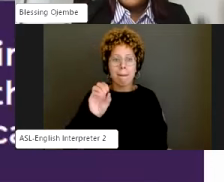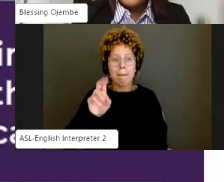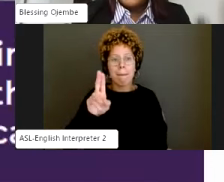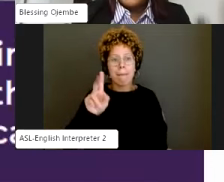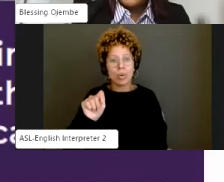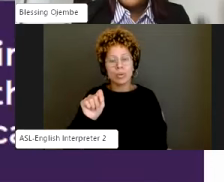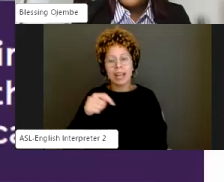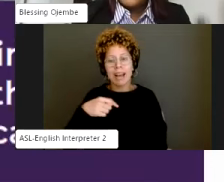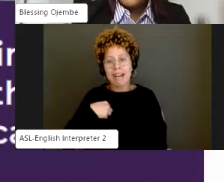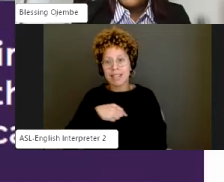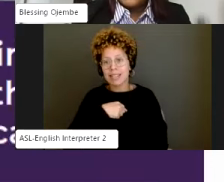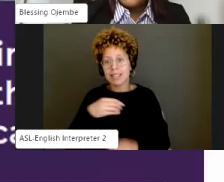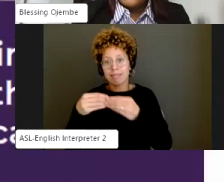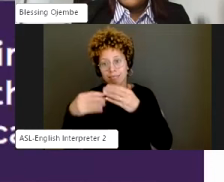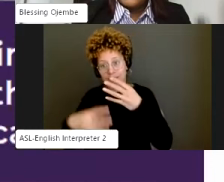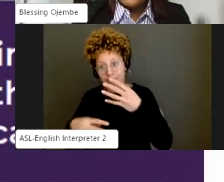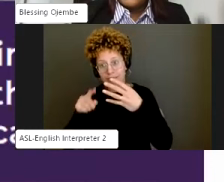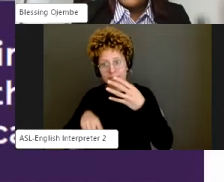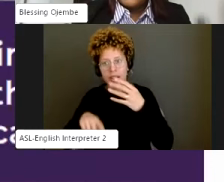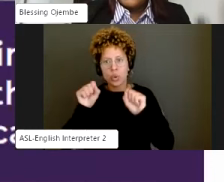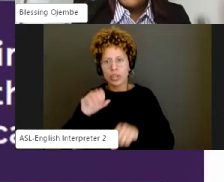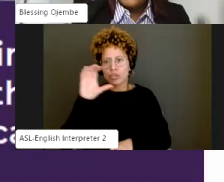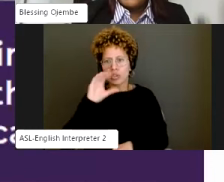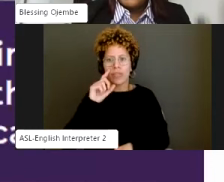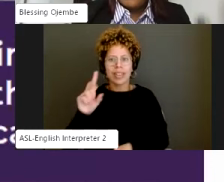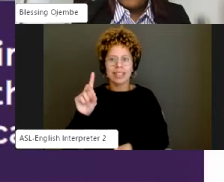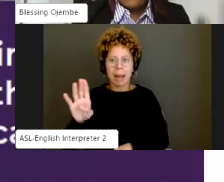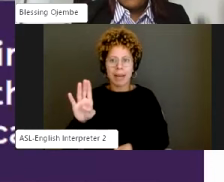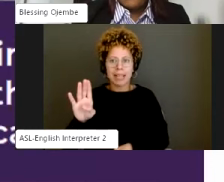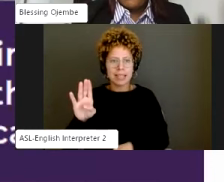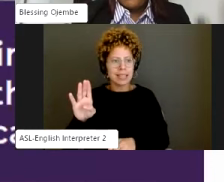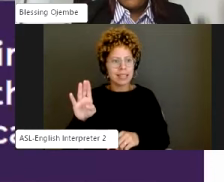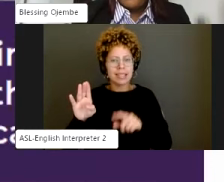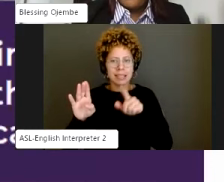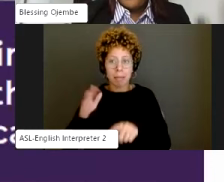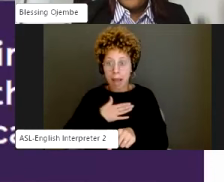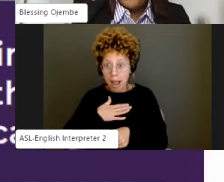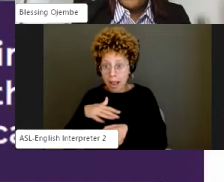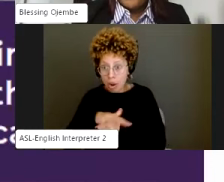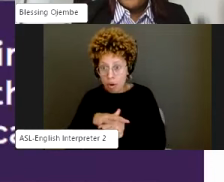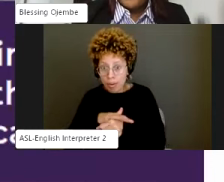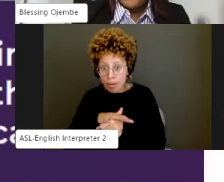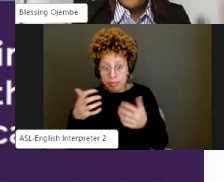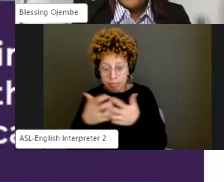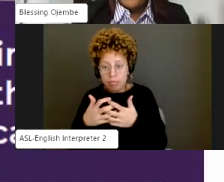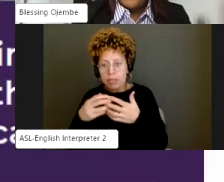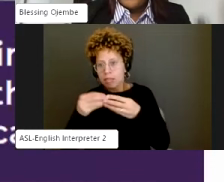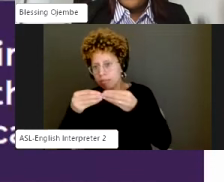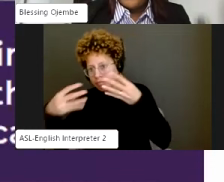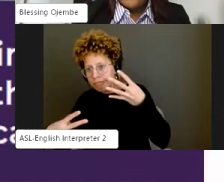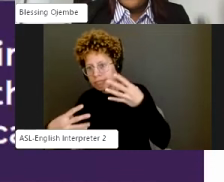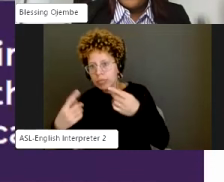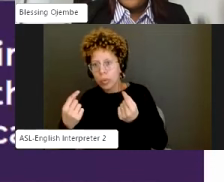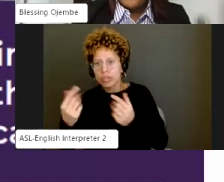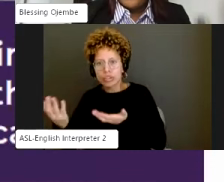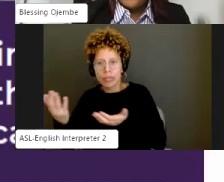services, you can search the database to look for your jurisdiction that you live in. and what services are available. And you